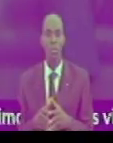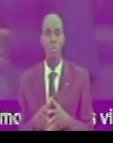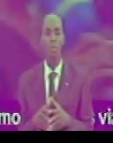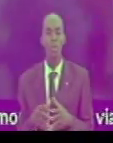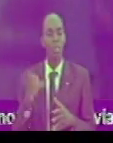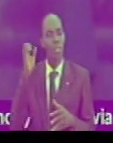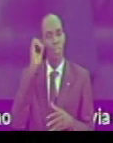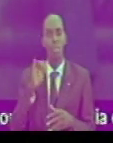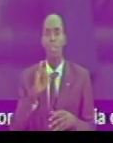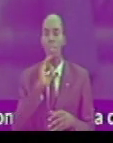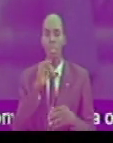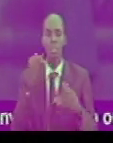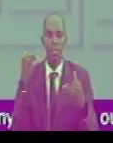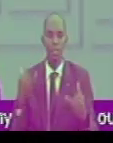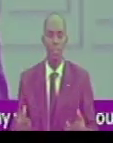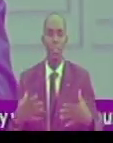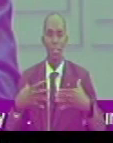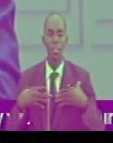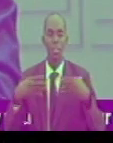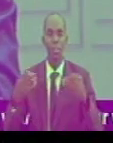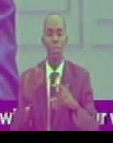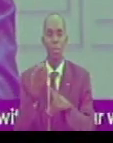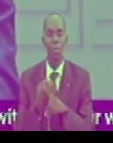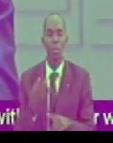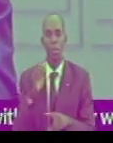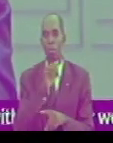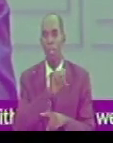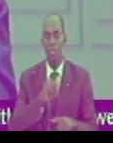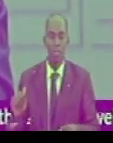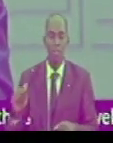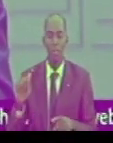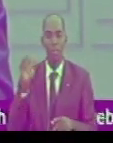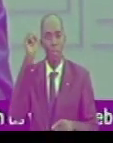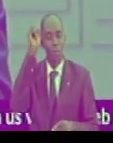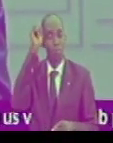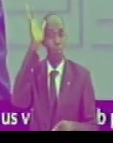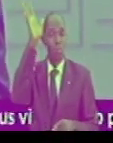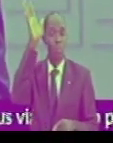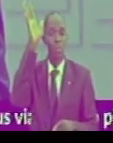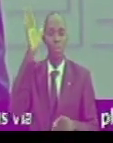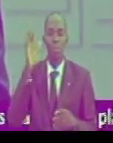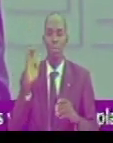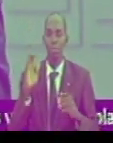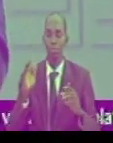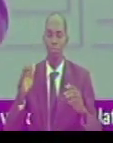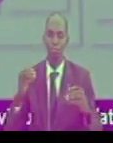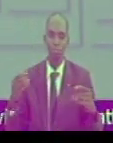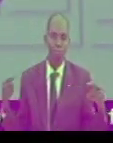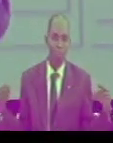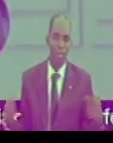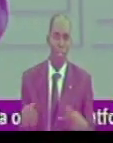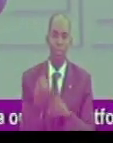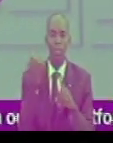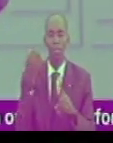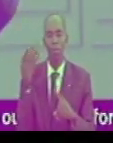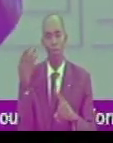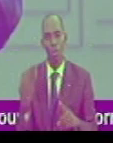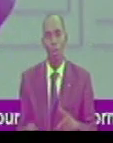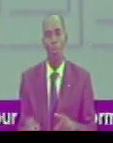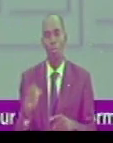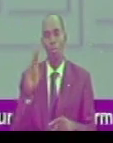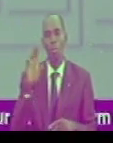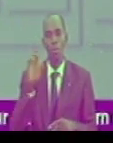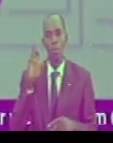Praise the Lord! Deliverance, healing from chronic disgracing ulcer. If there's any sickness that I disgrace